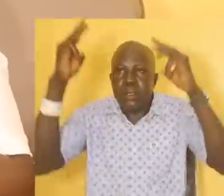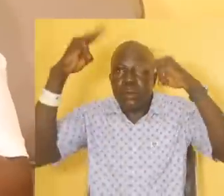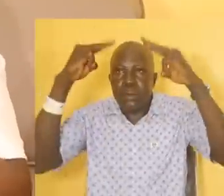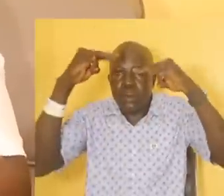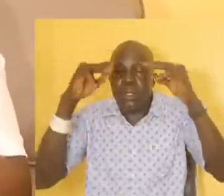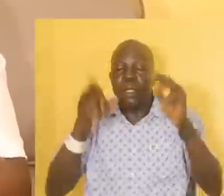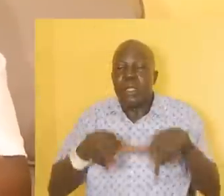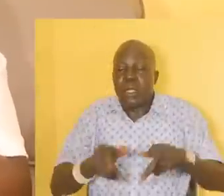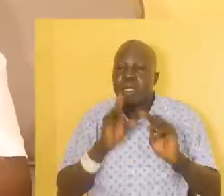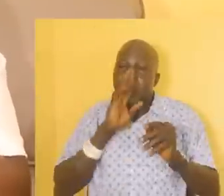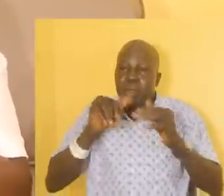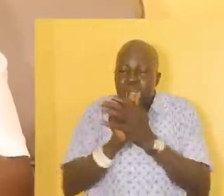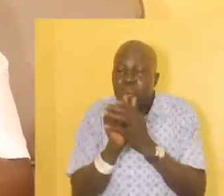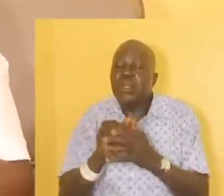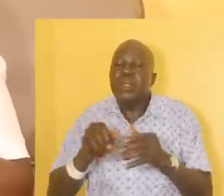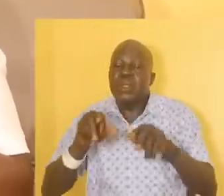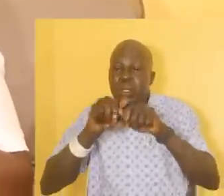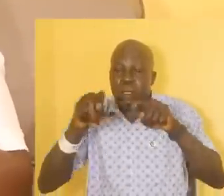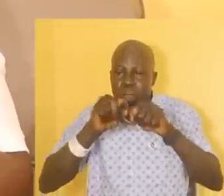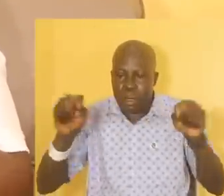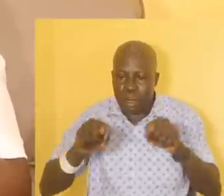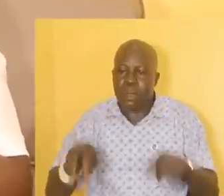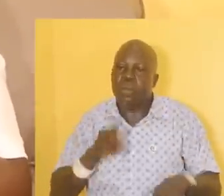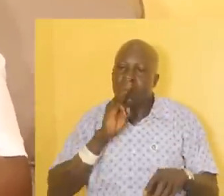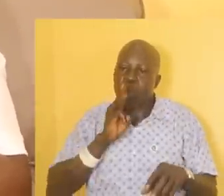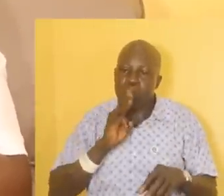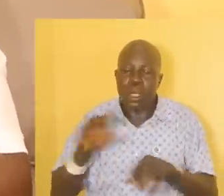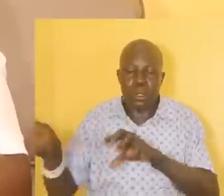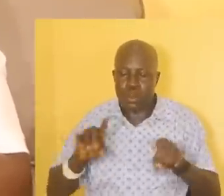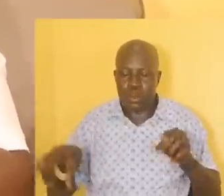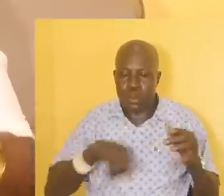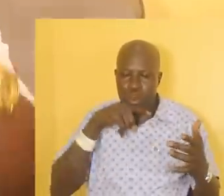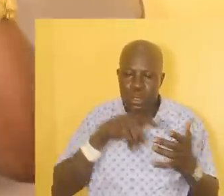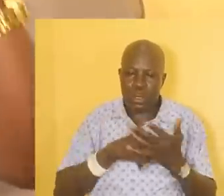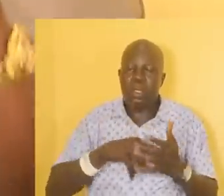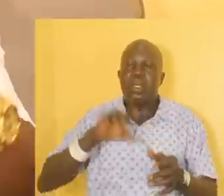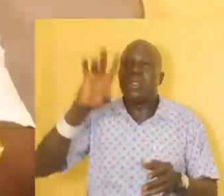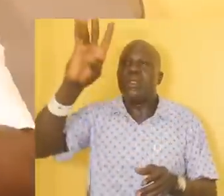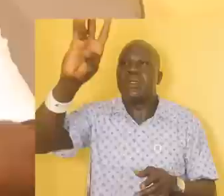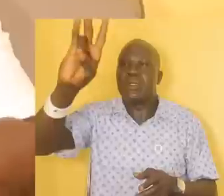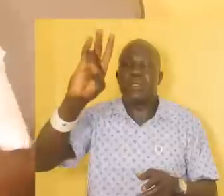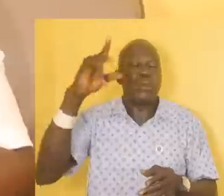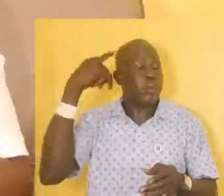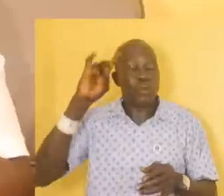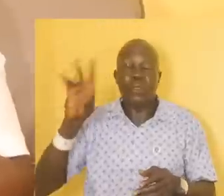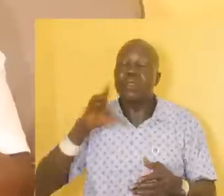inside bottle water. And you do this for 7 good days.